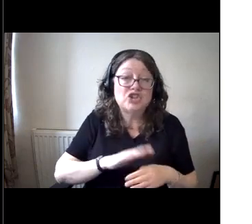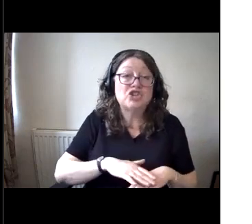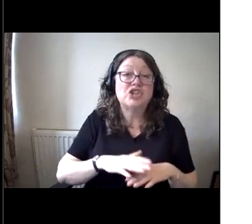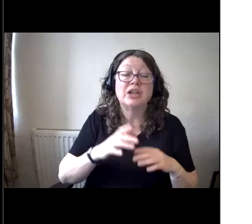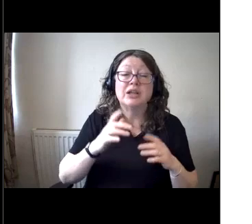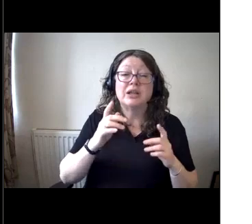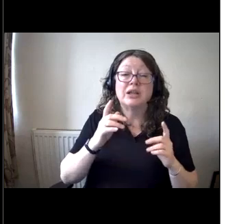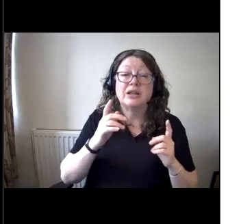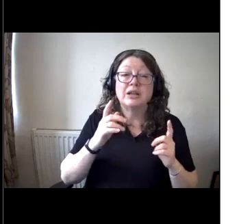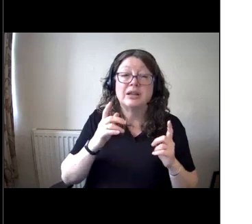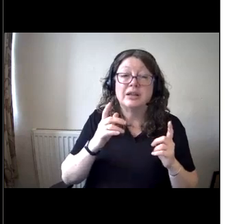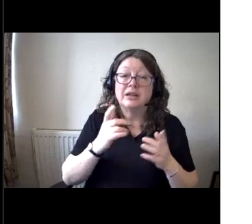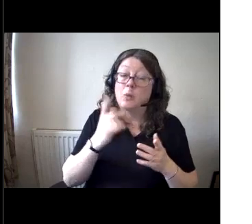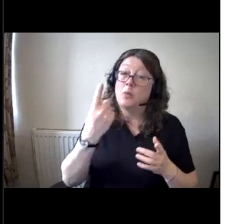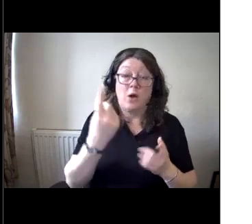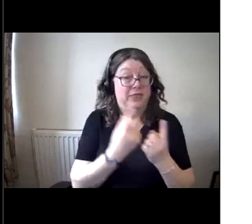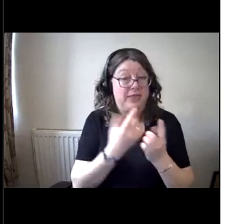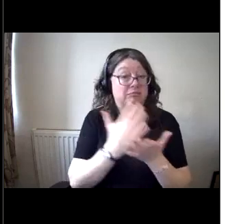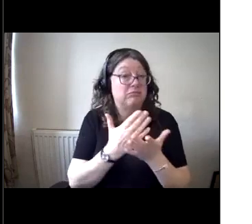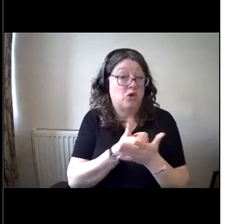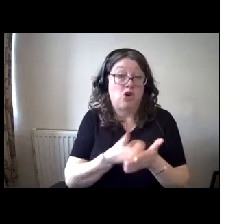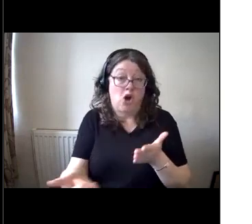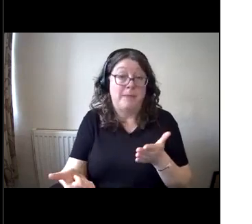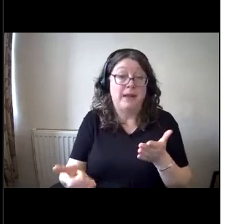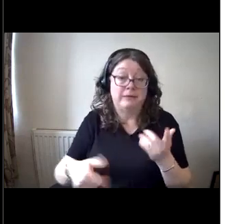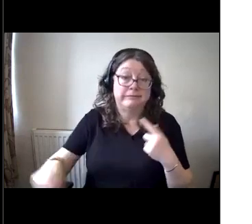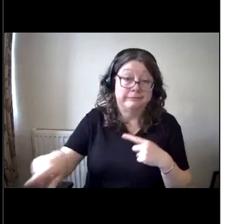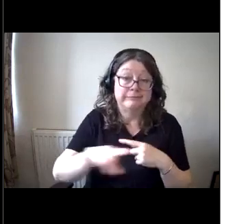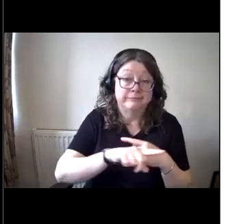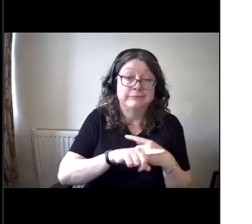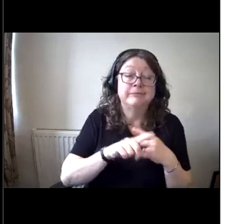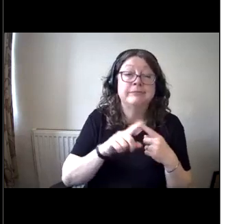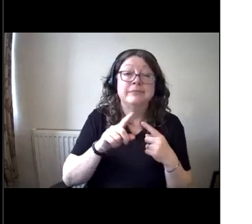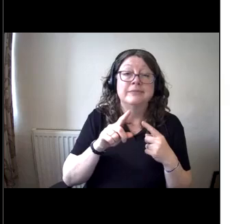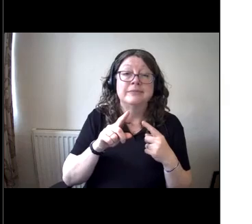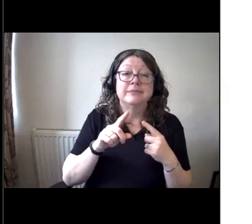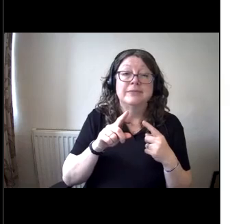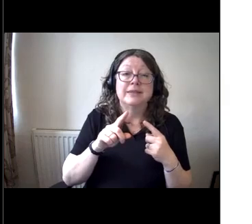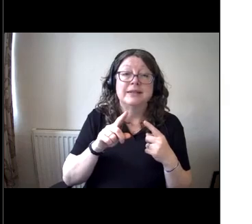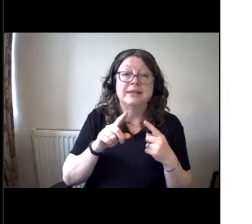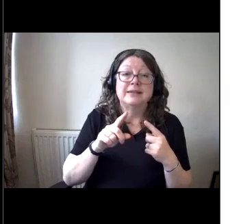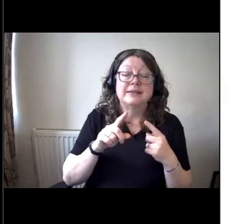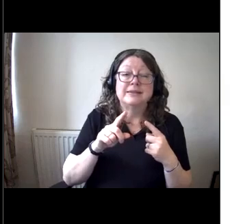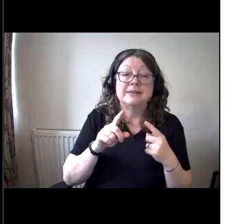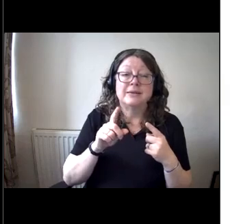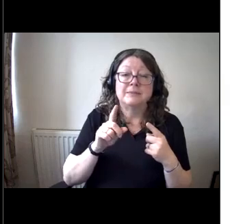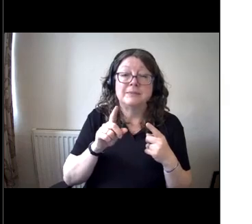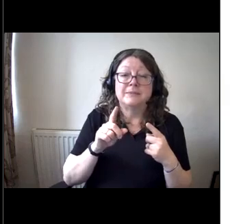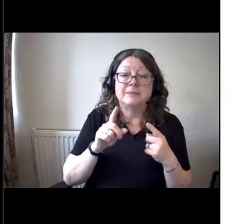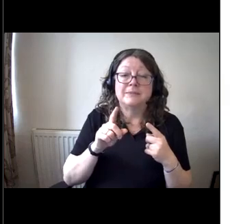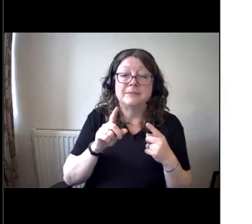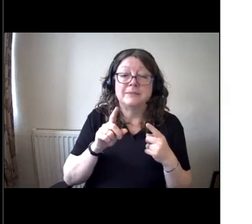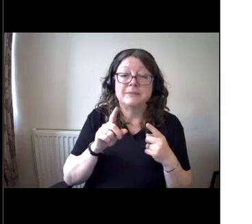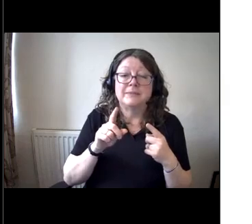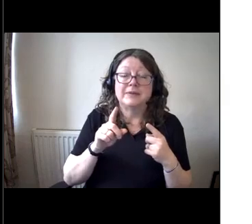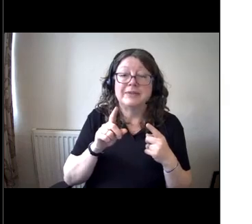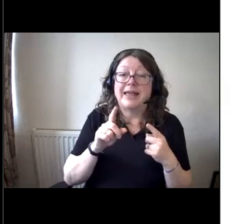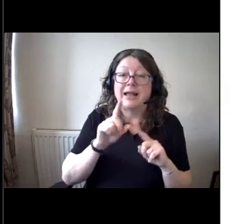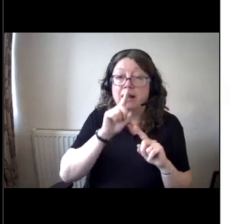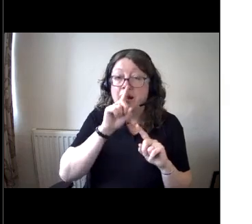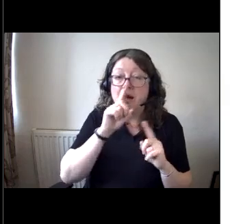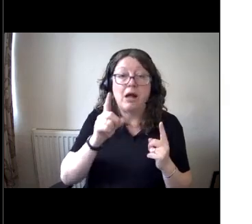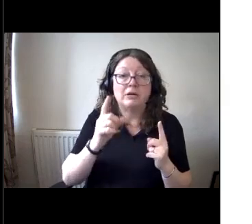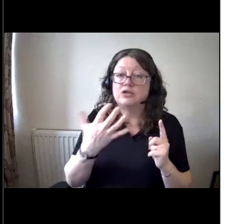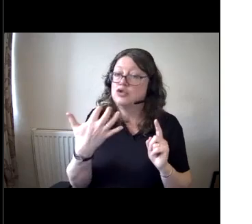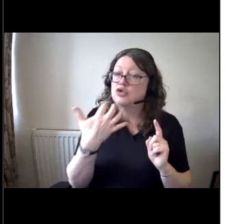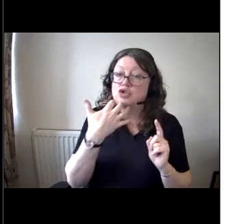something that is quite common for young people who experience challenges with the touch system can be when they're not being able to tolerate